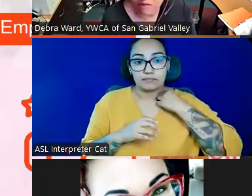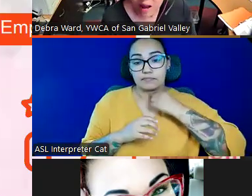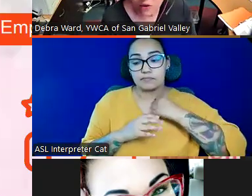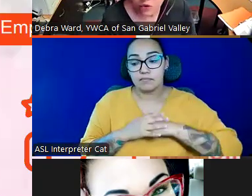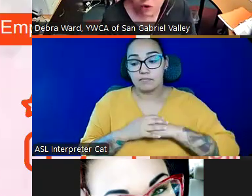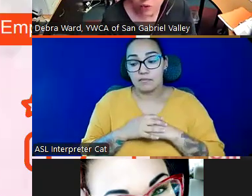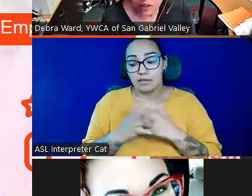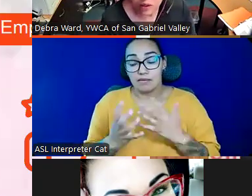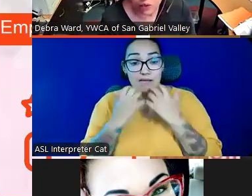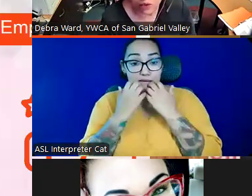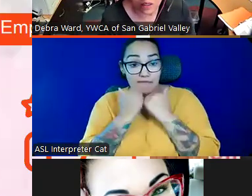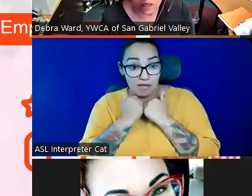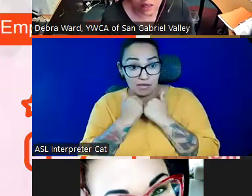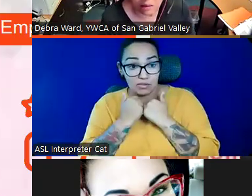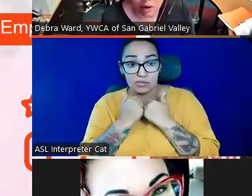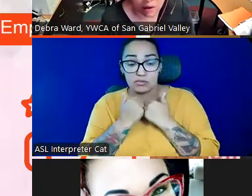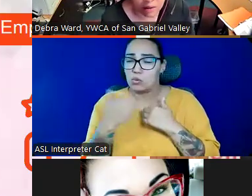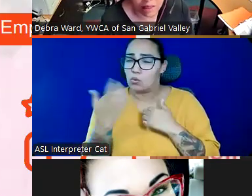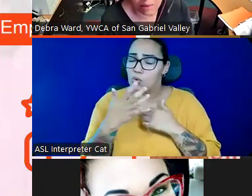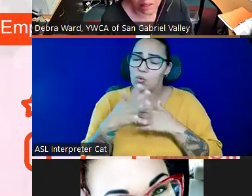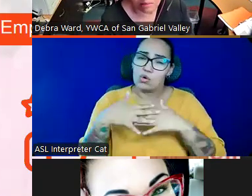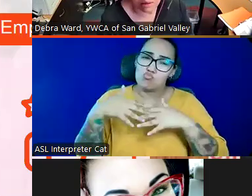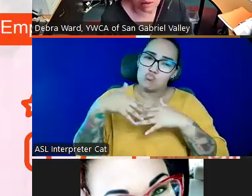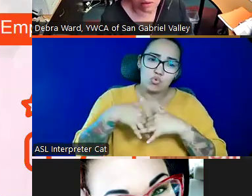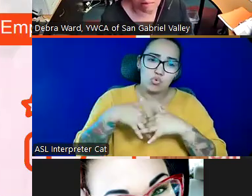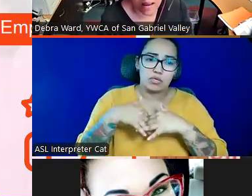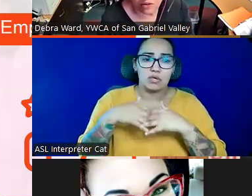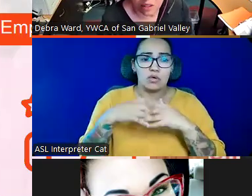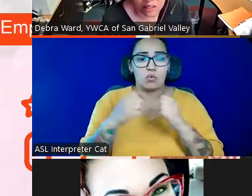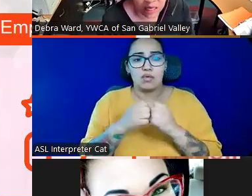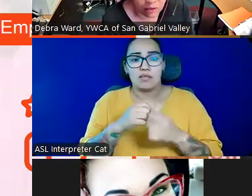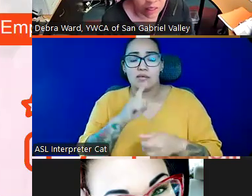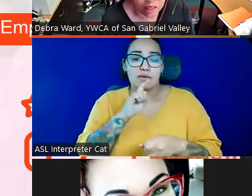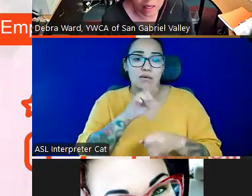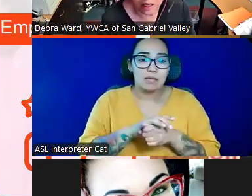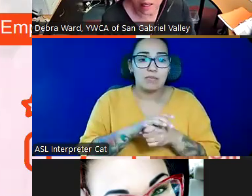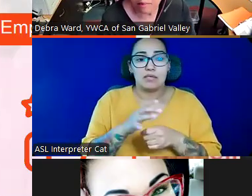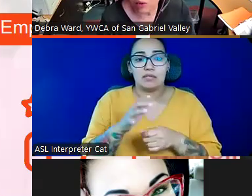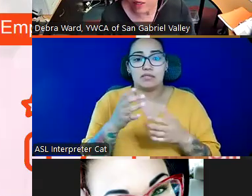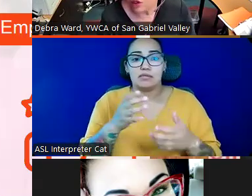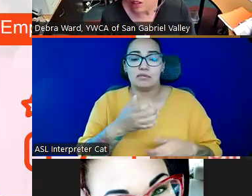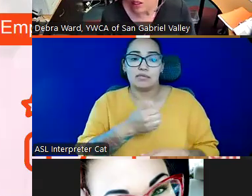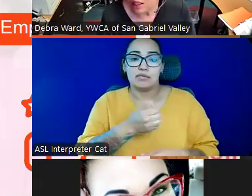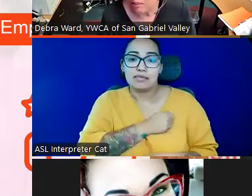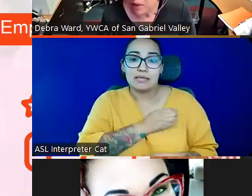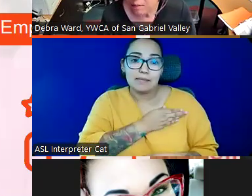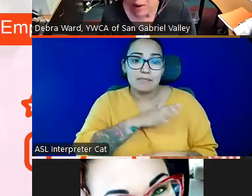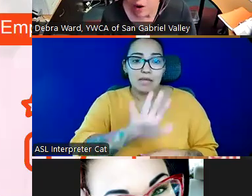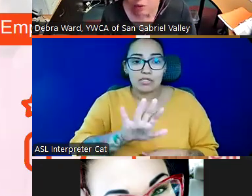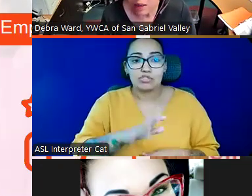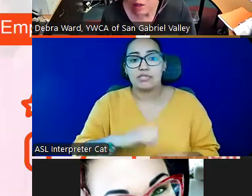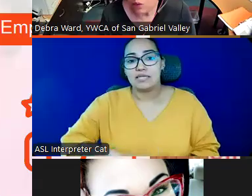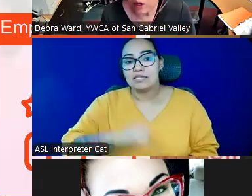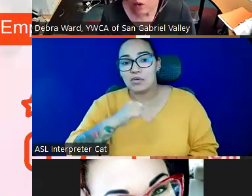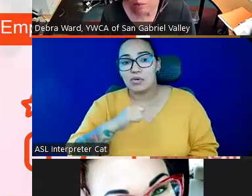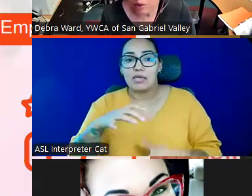Our values are really rooted in our commitment, compassion, integrity, collaboration, and